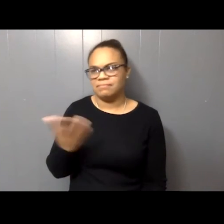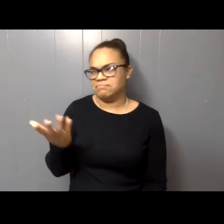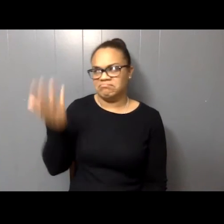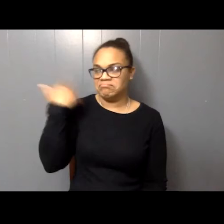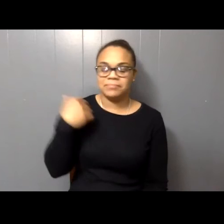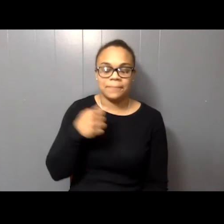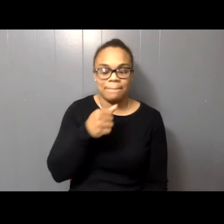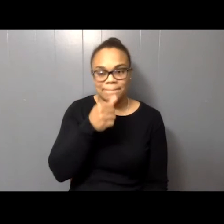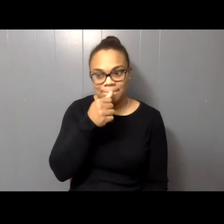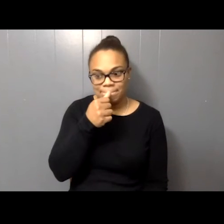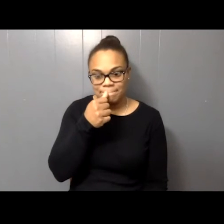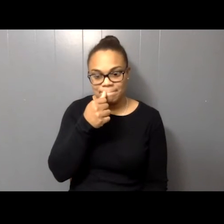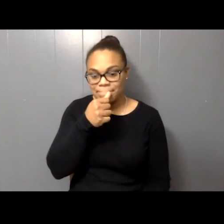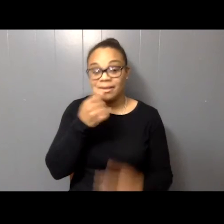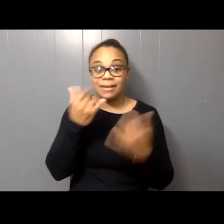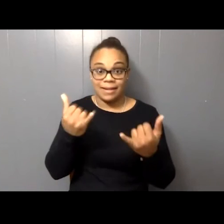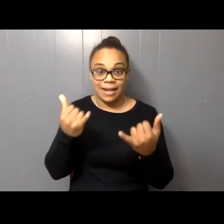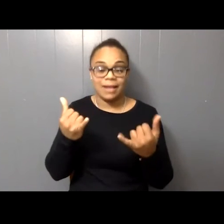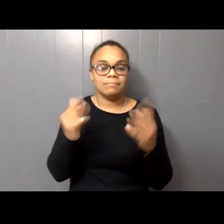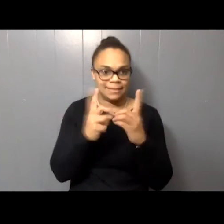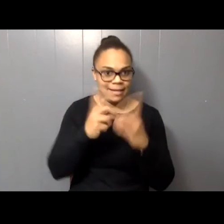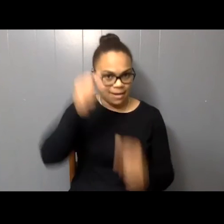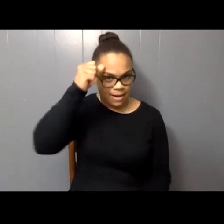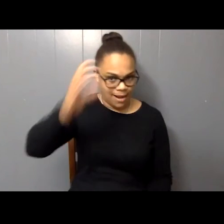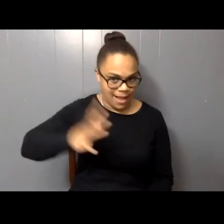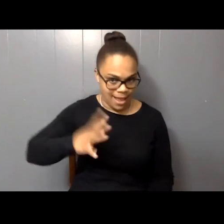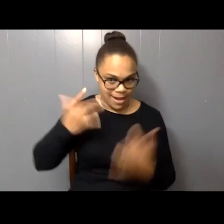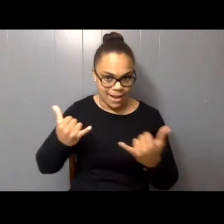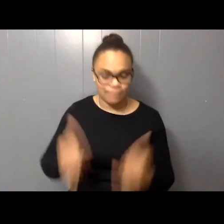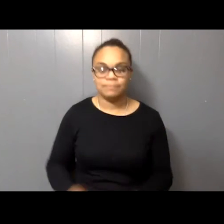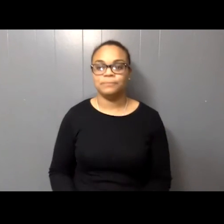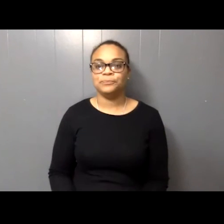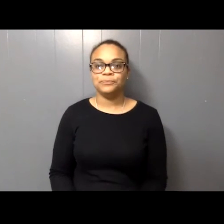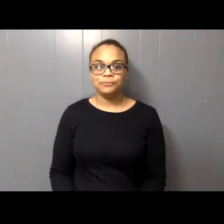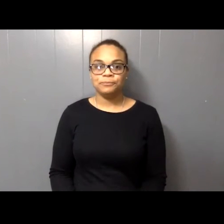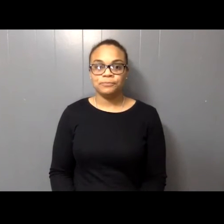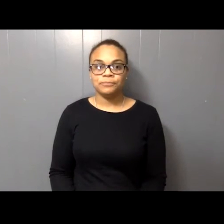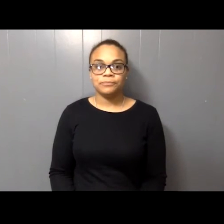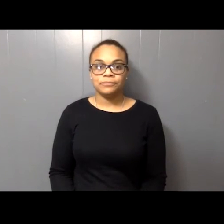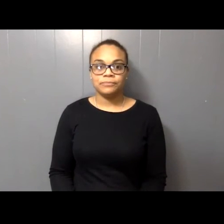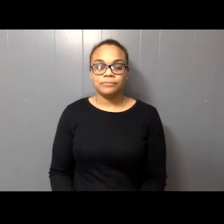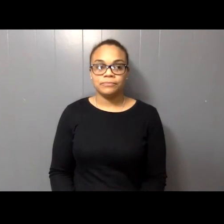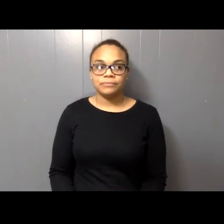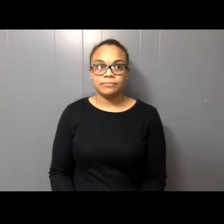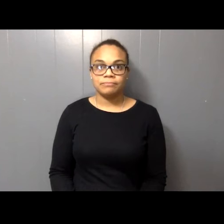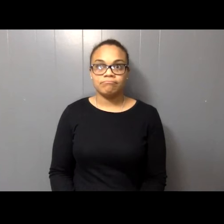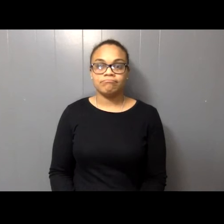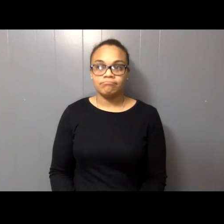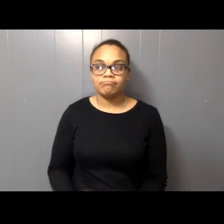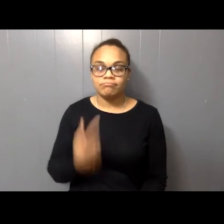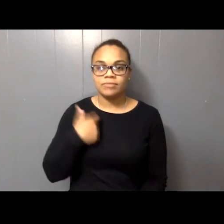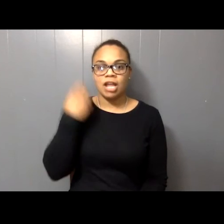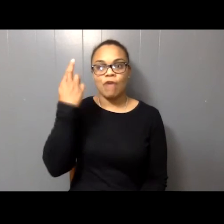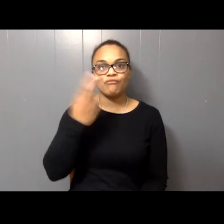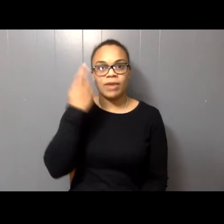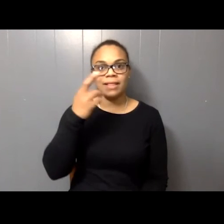and I am now with the guy. And so I found that that has brought up not